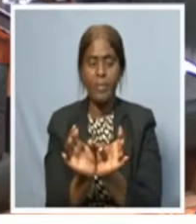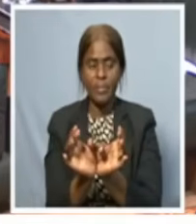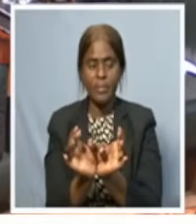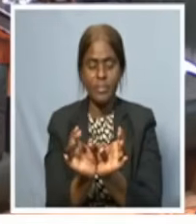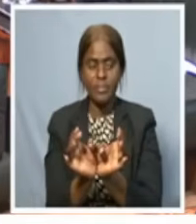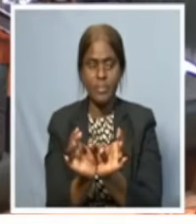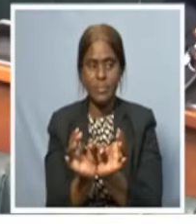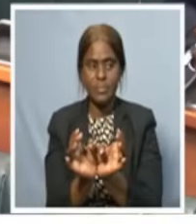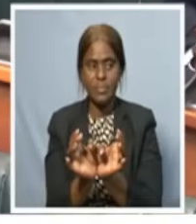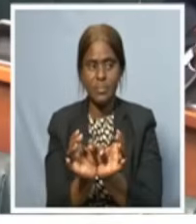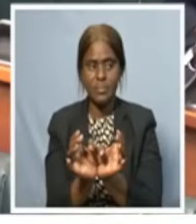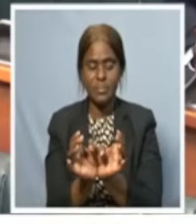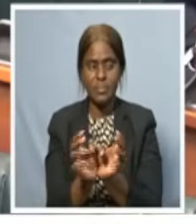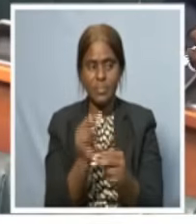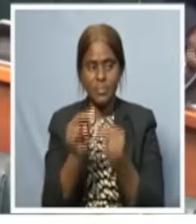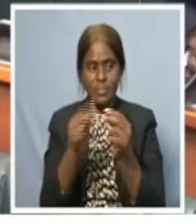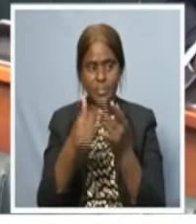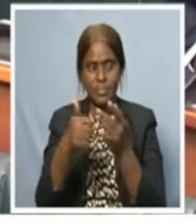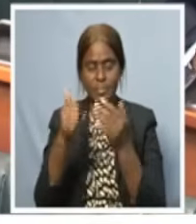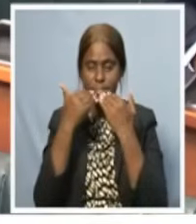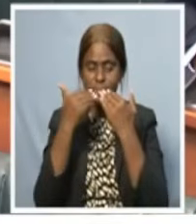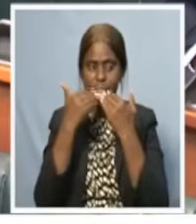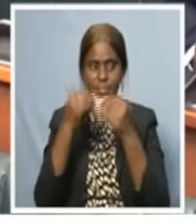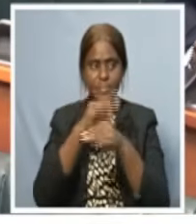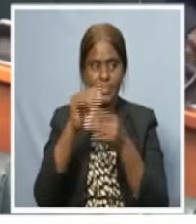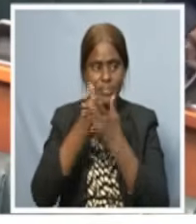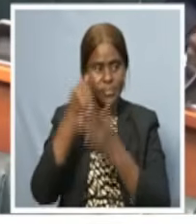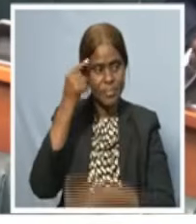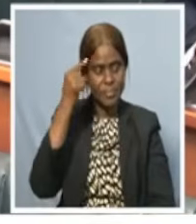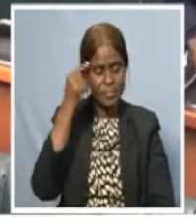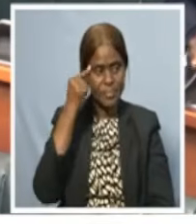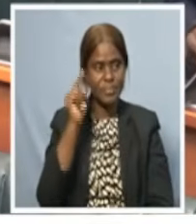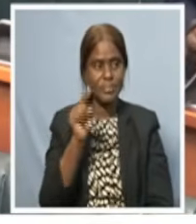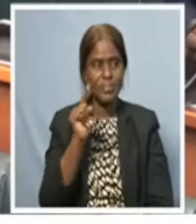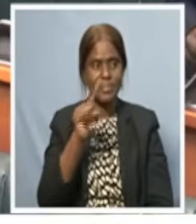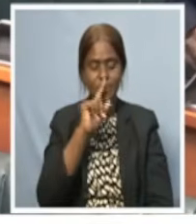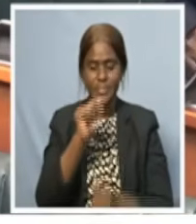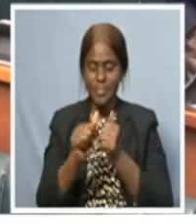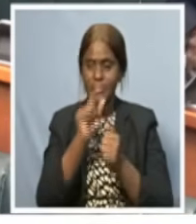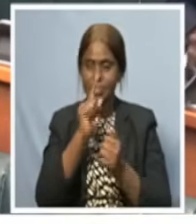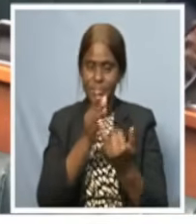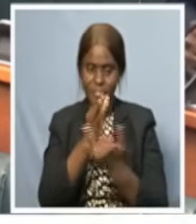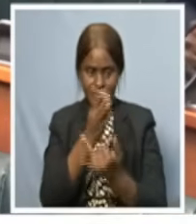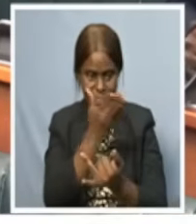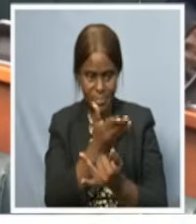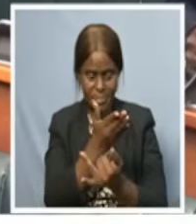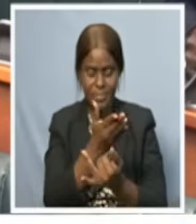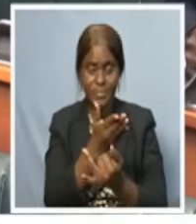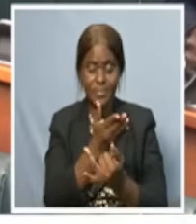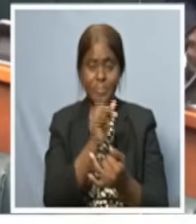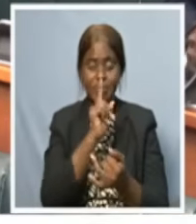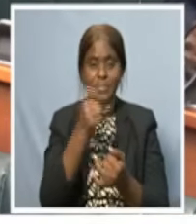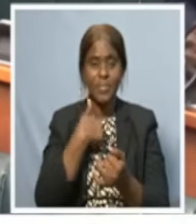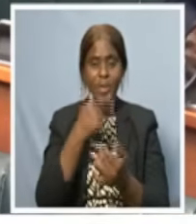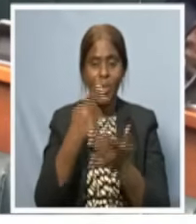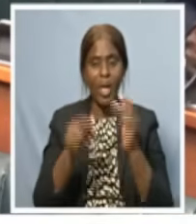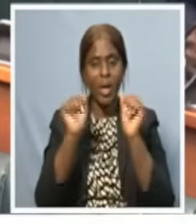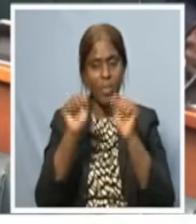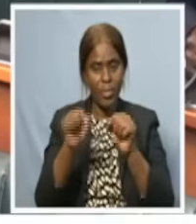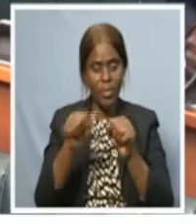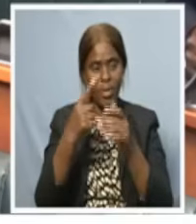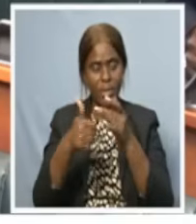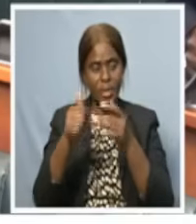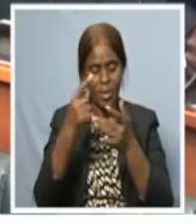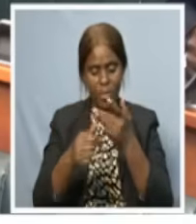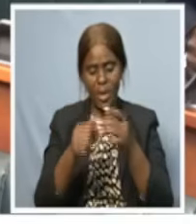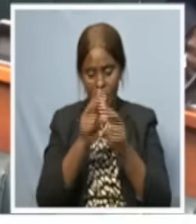constituency, which he must really thank the government, because through that, there is a possibility